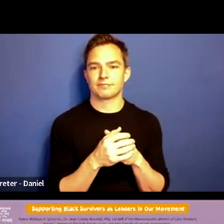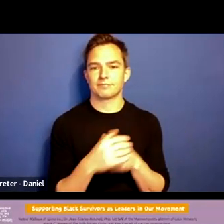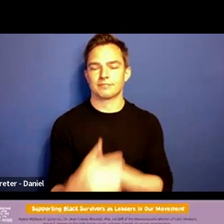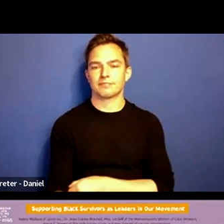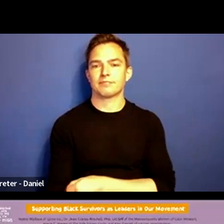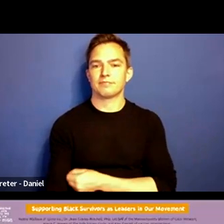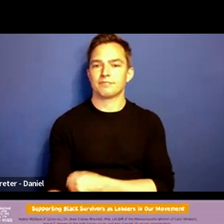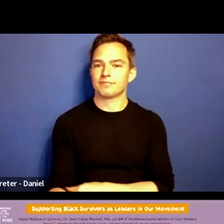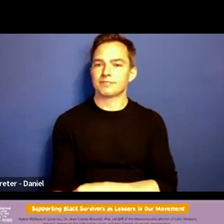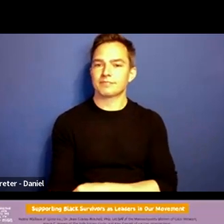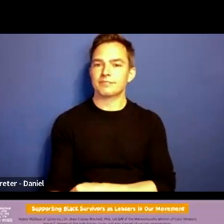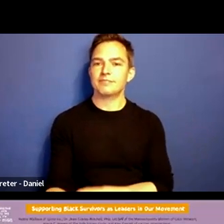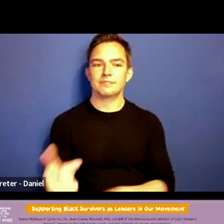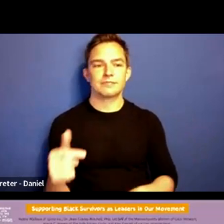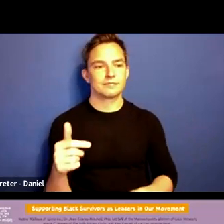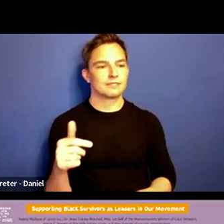Oh, I guess.